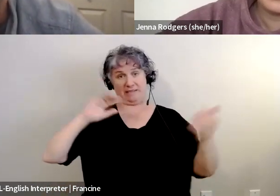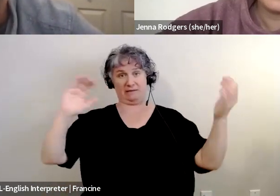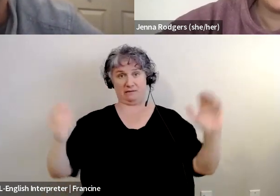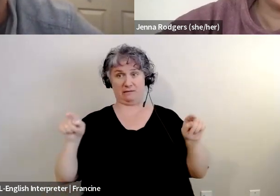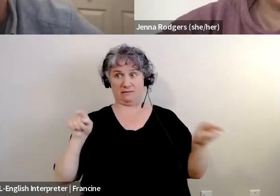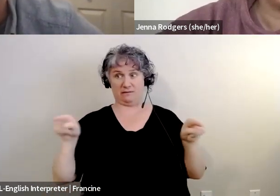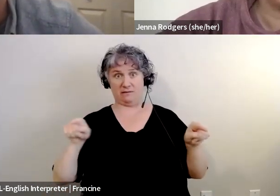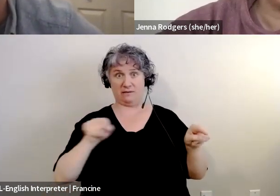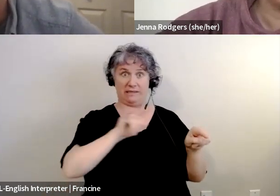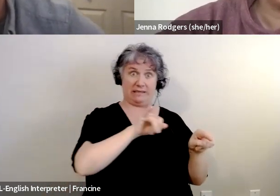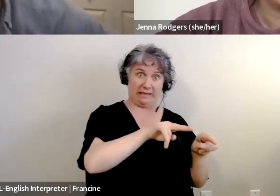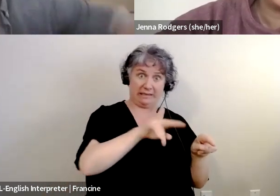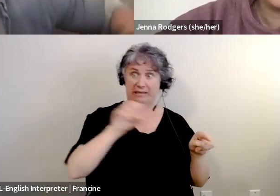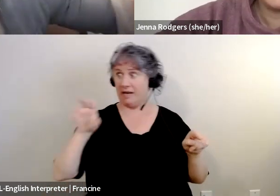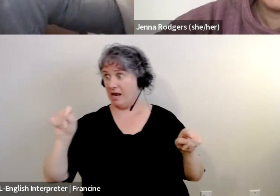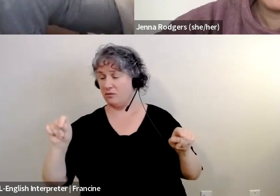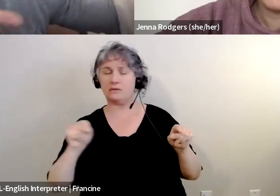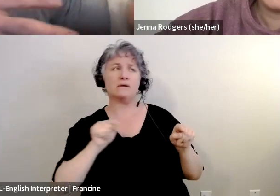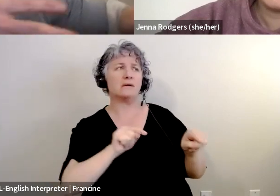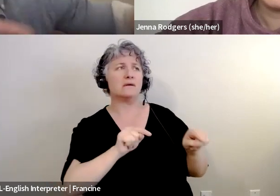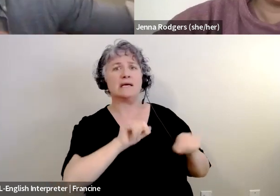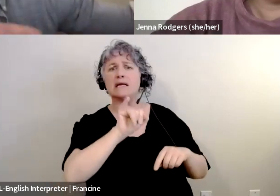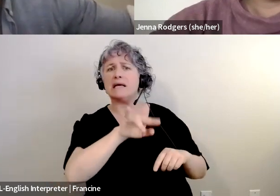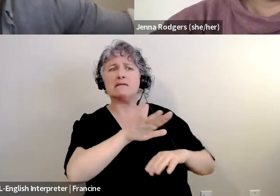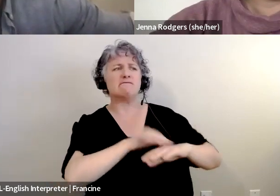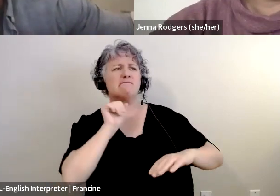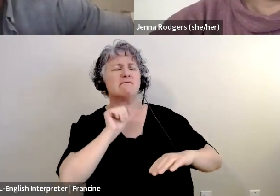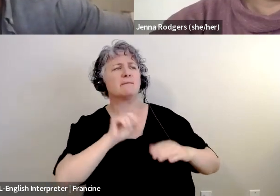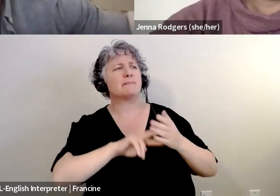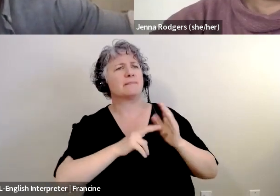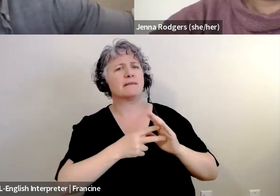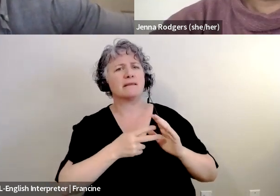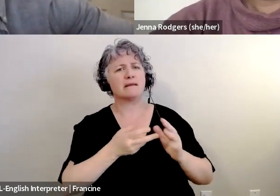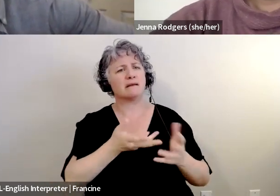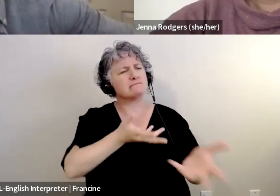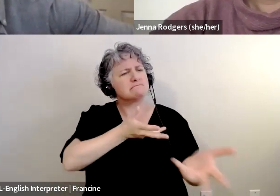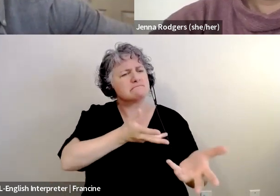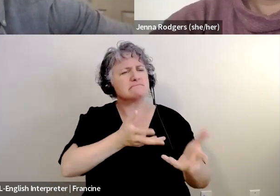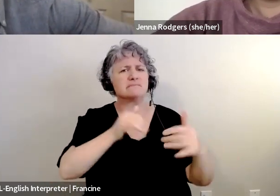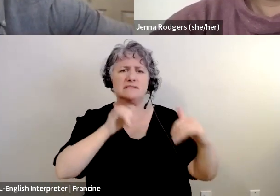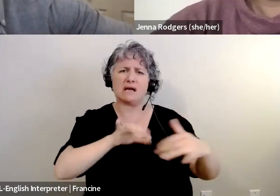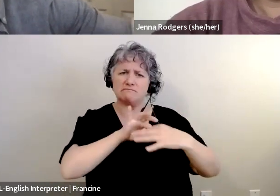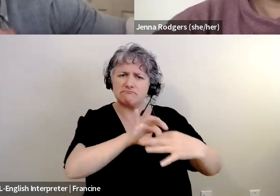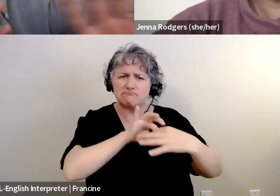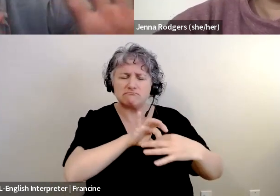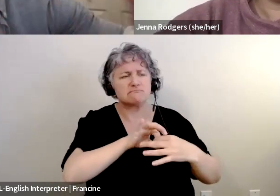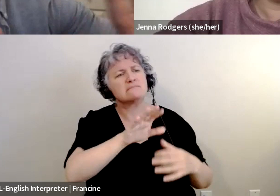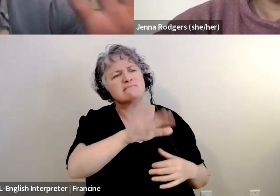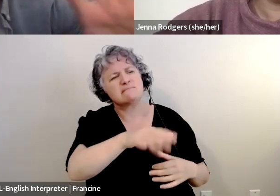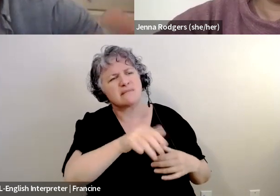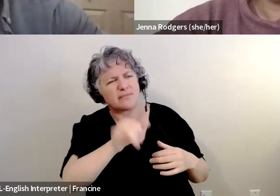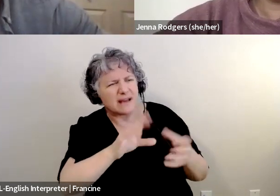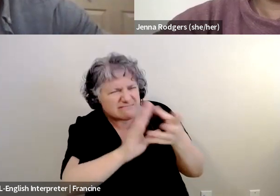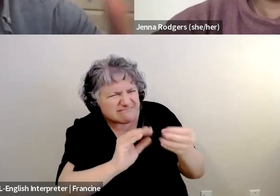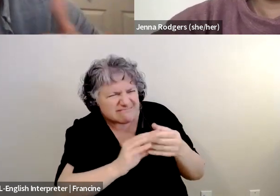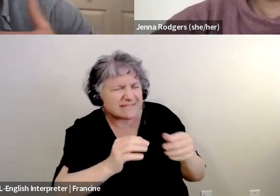and calling folks out, calling folks in is when we do in certain ways position ourselves with other people, that we do want to stay in relationship, that it's not about